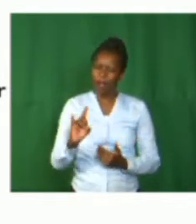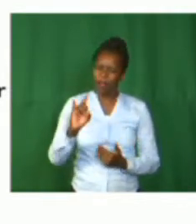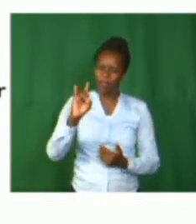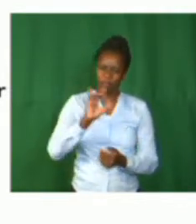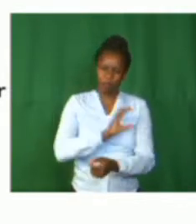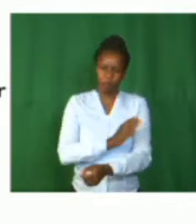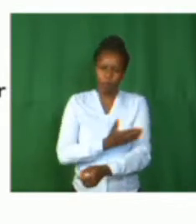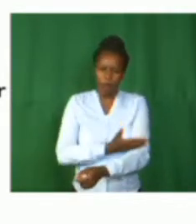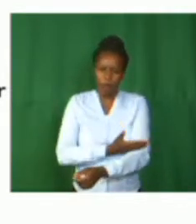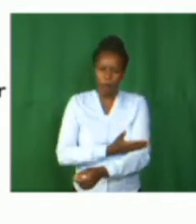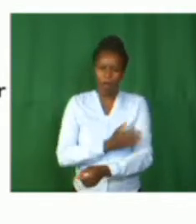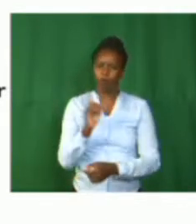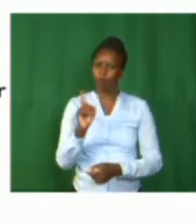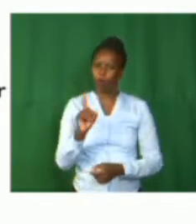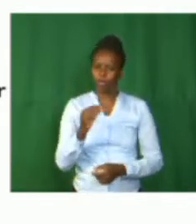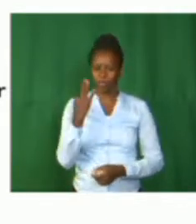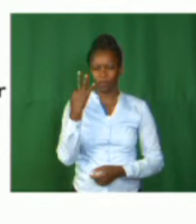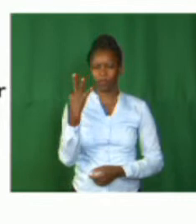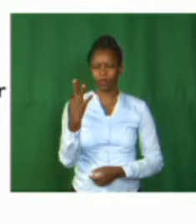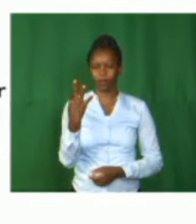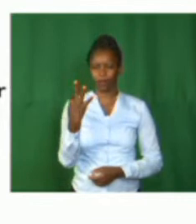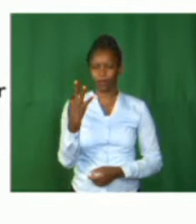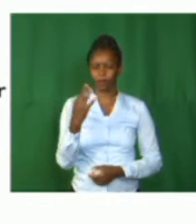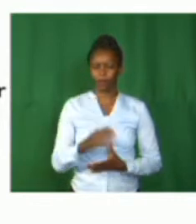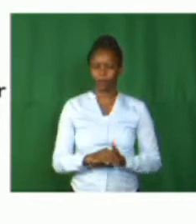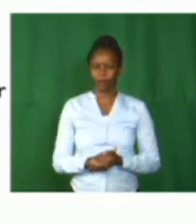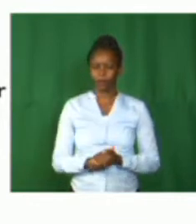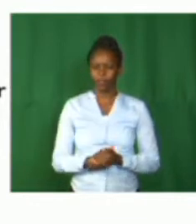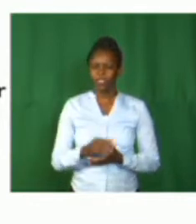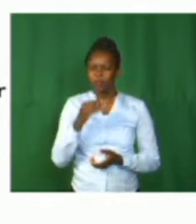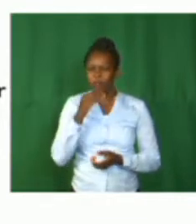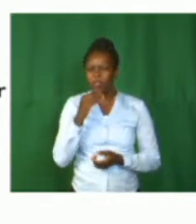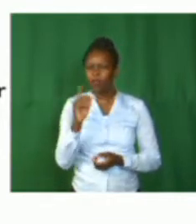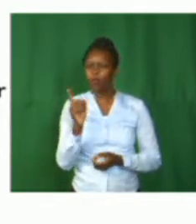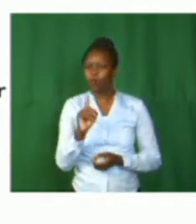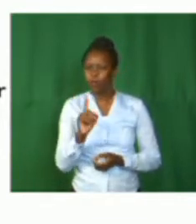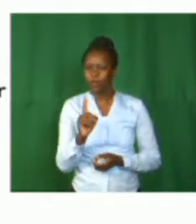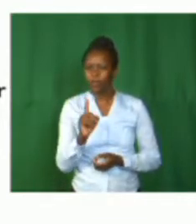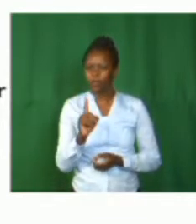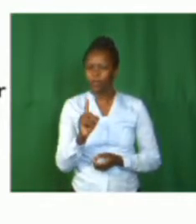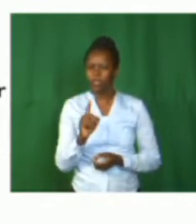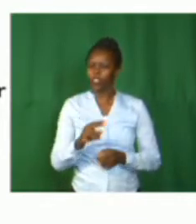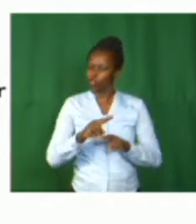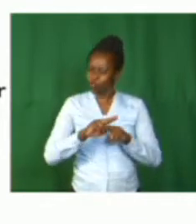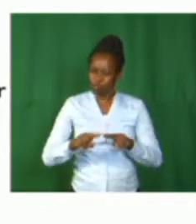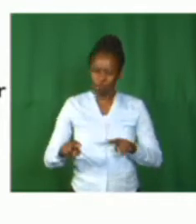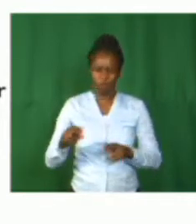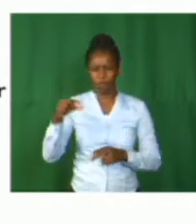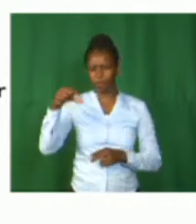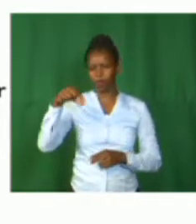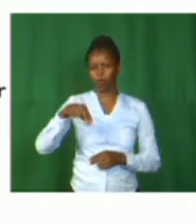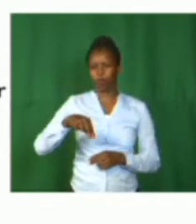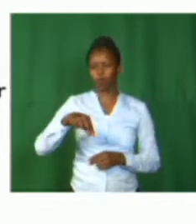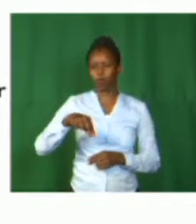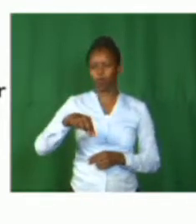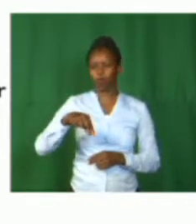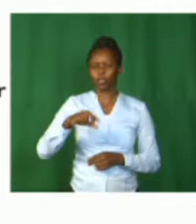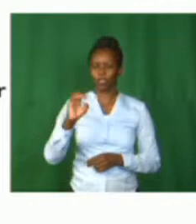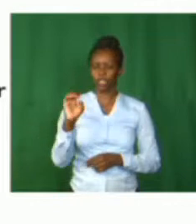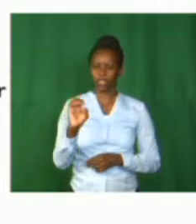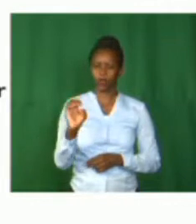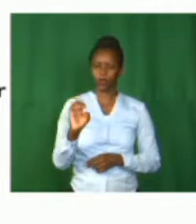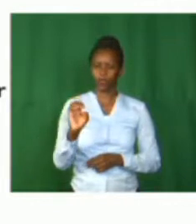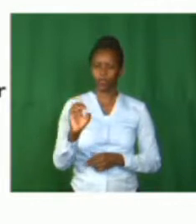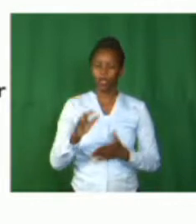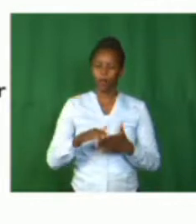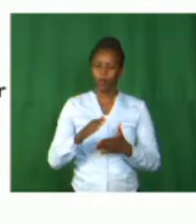power of x there is 3, which is telling us now that this is not a quadratic equation, because